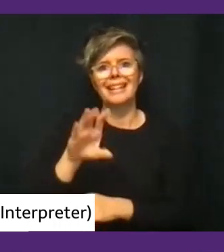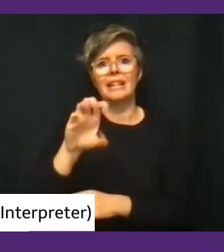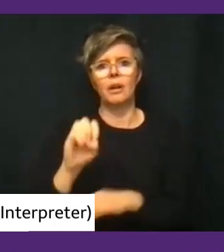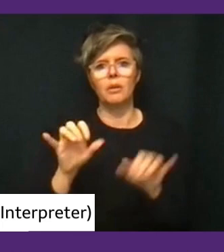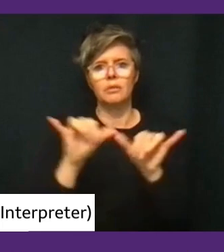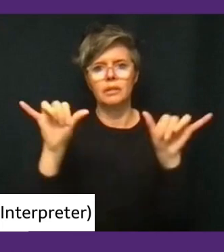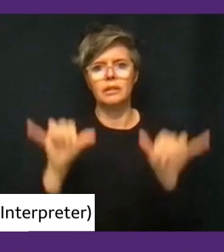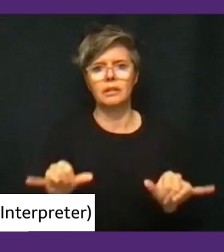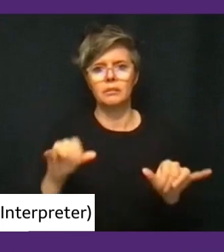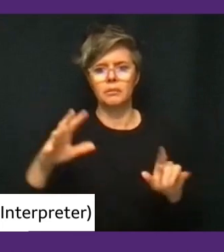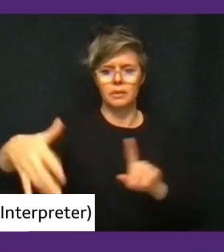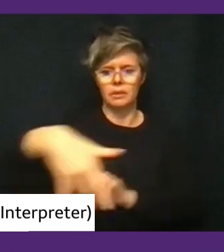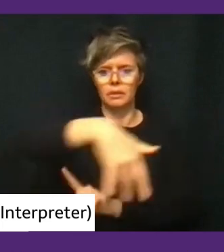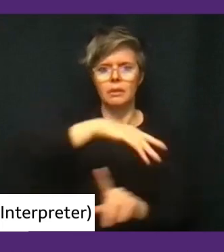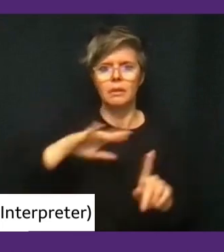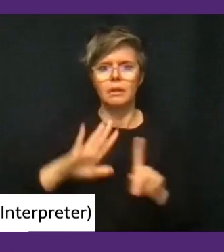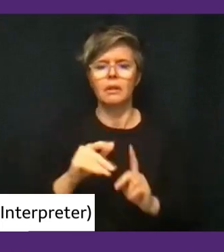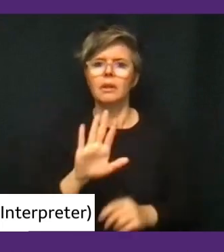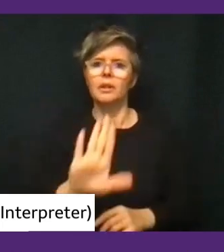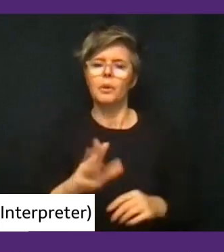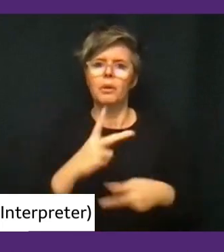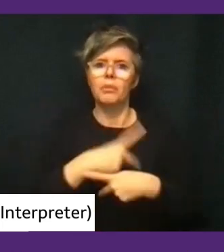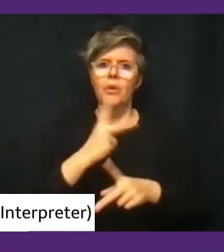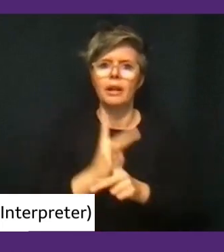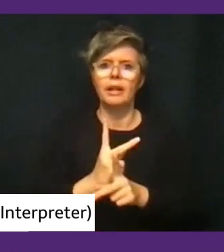all sorts of different services and